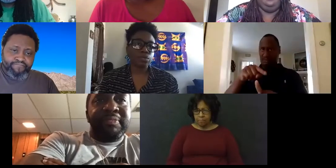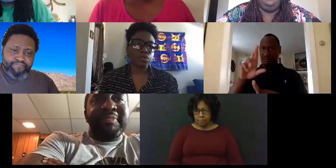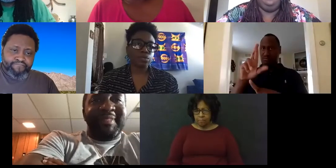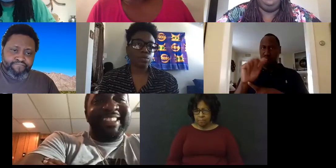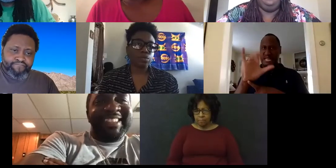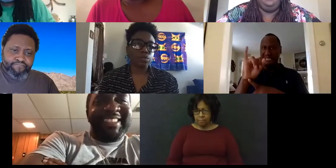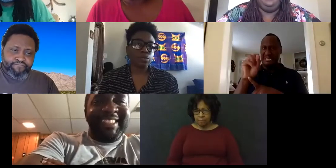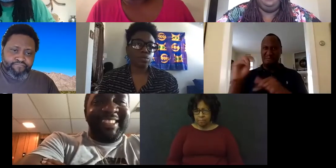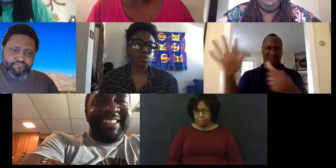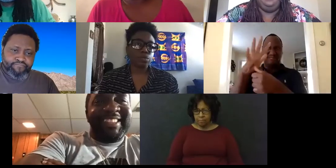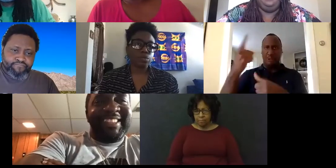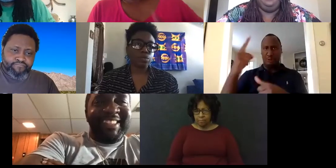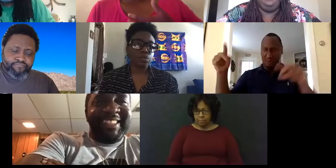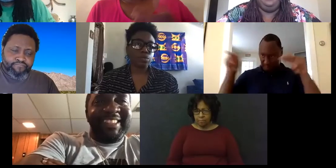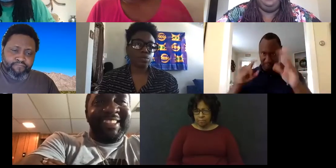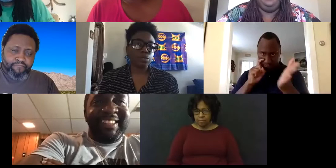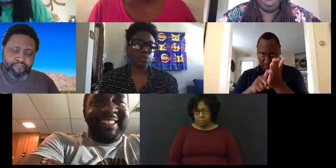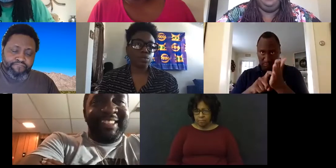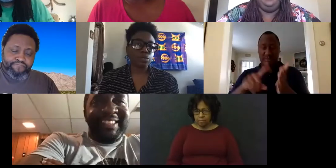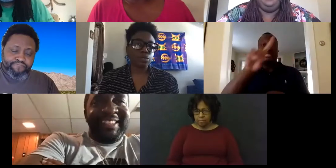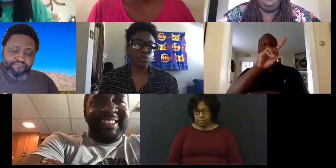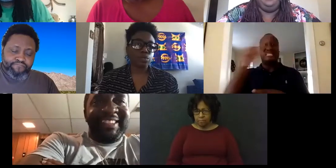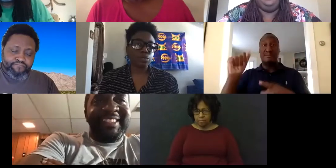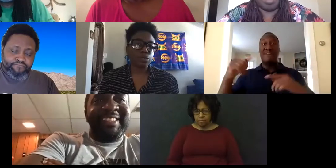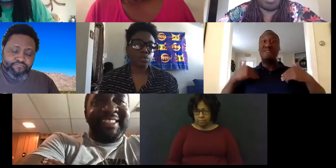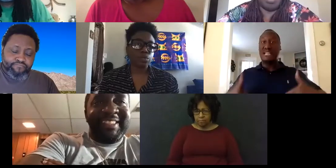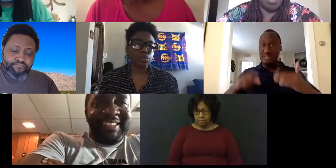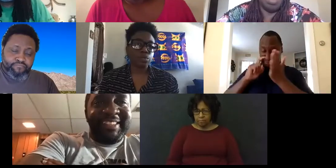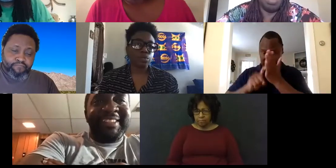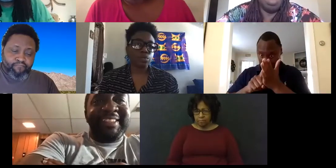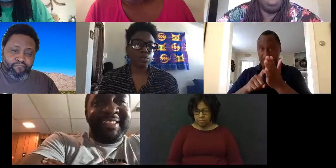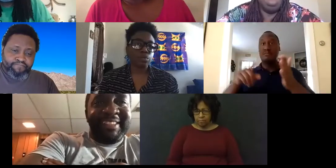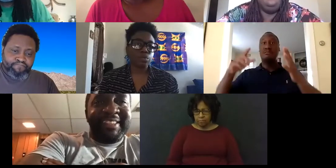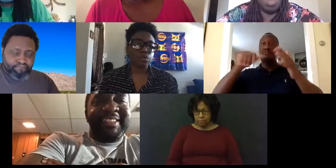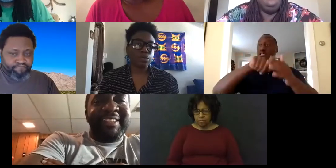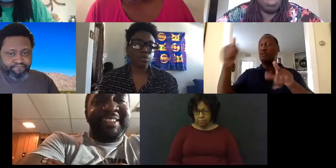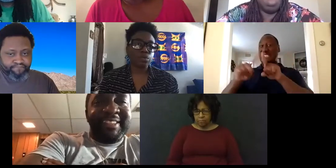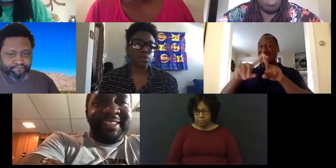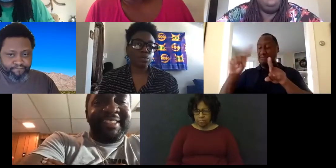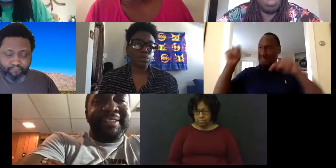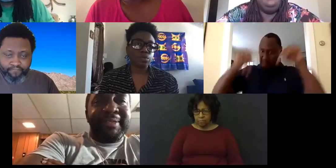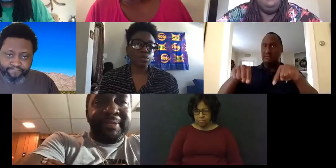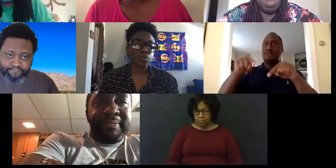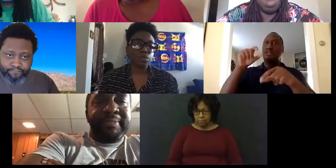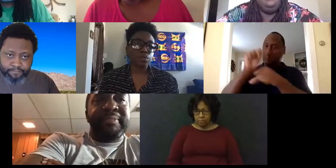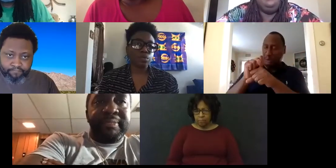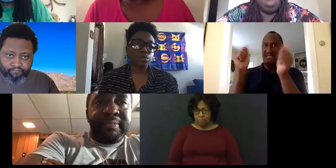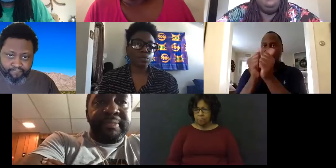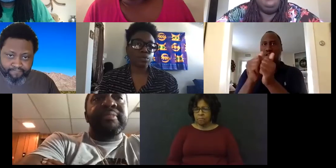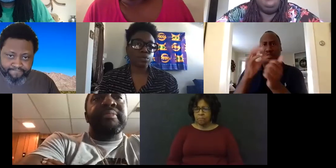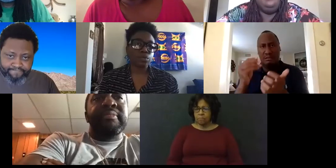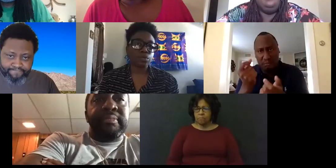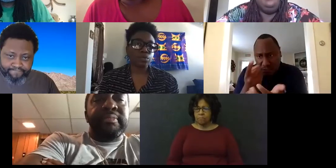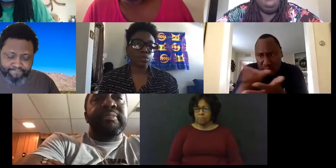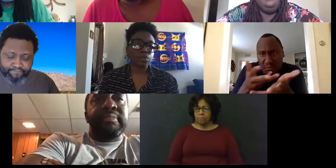you know, go through a whole lot of running around, and they have to be physically ready to do